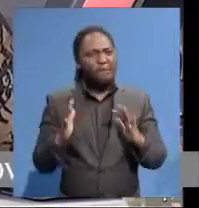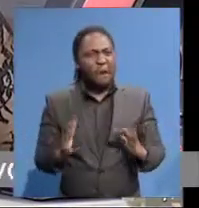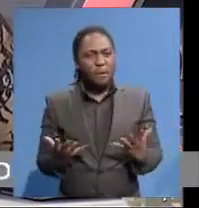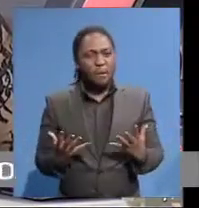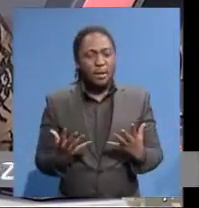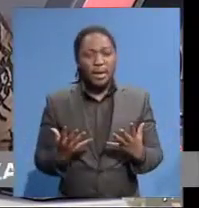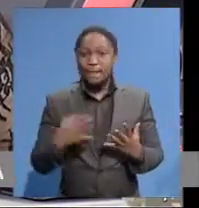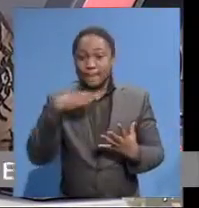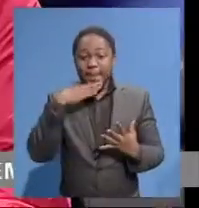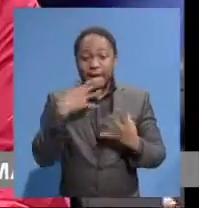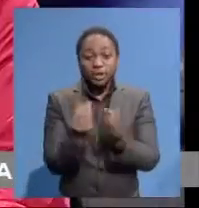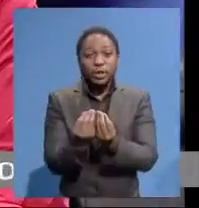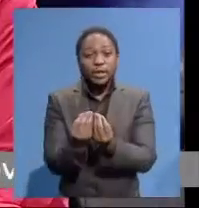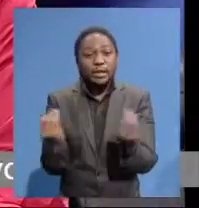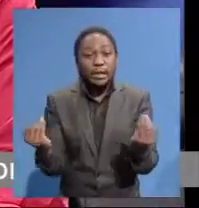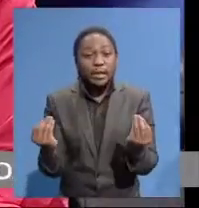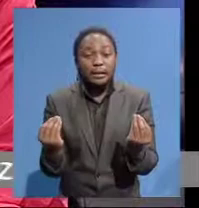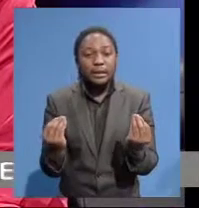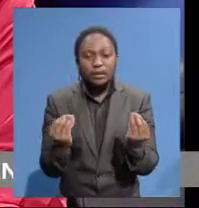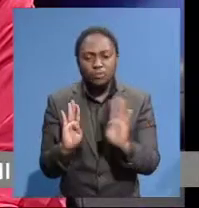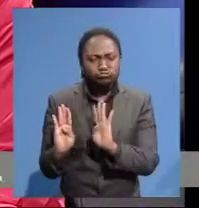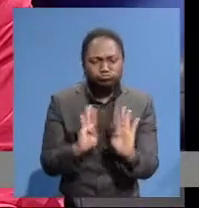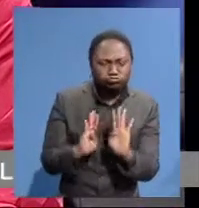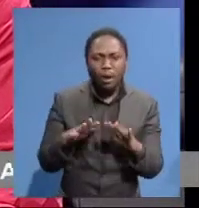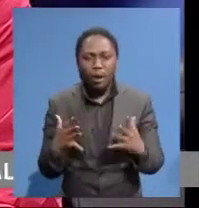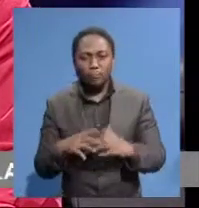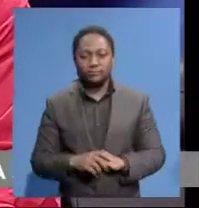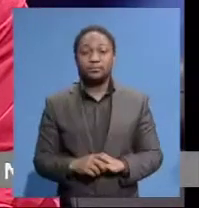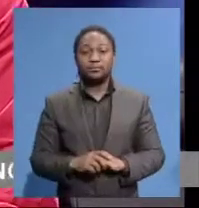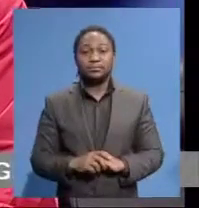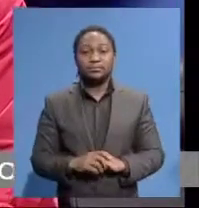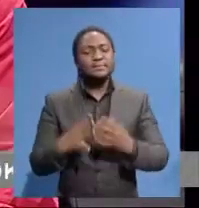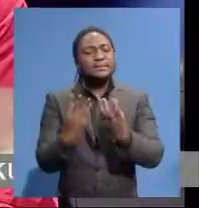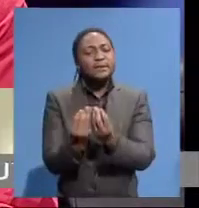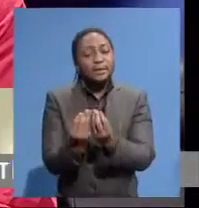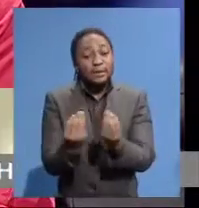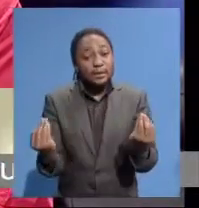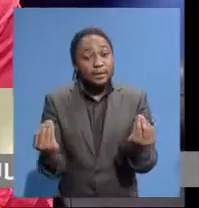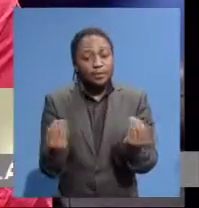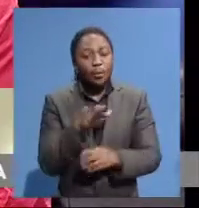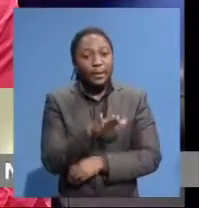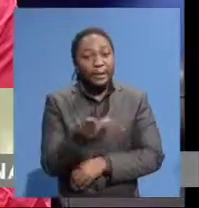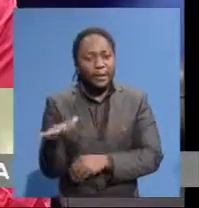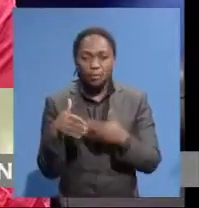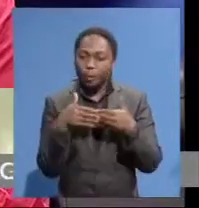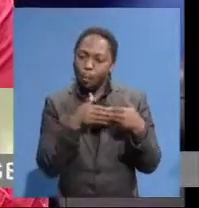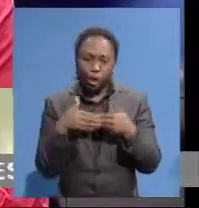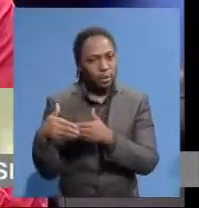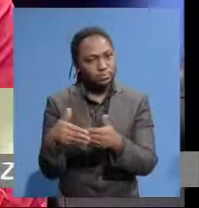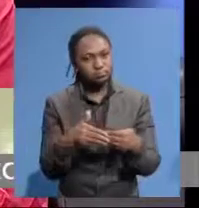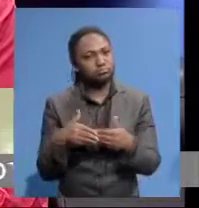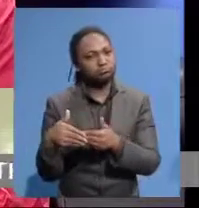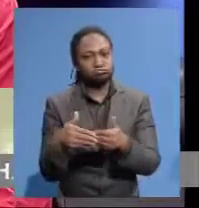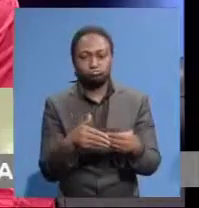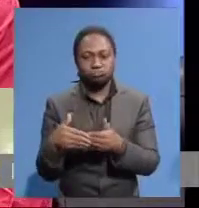children in South Africa? Protect children, protect and love children, and do everything that you can for children. If